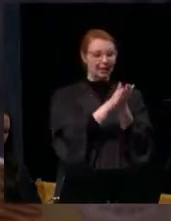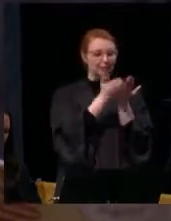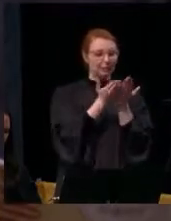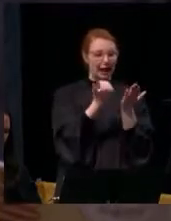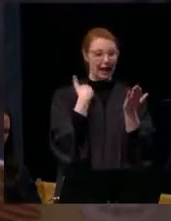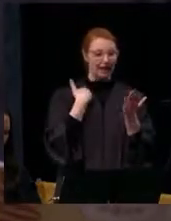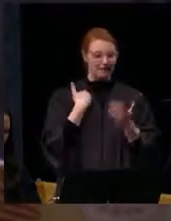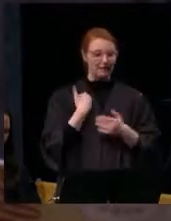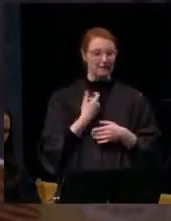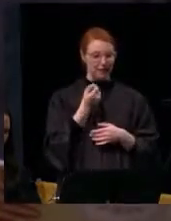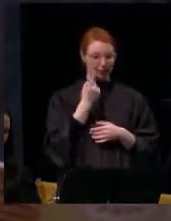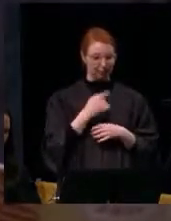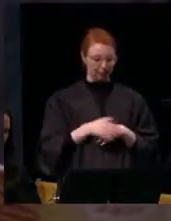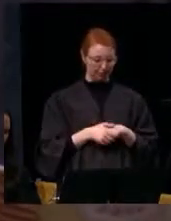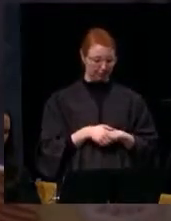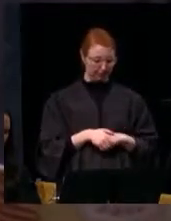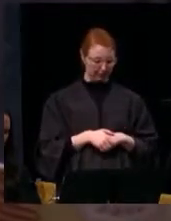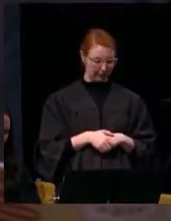possesses.